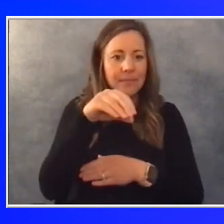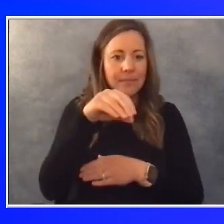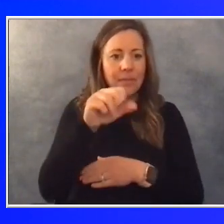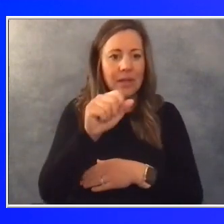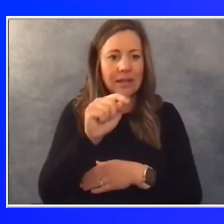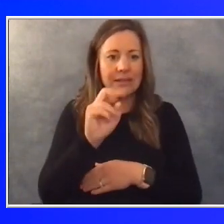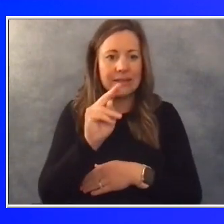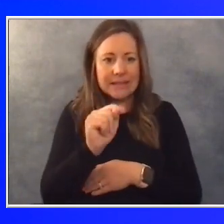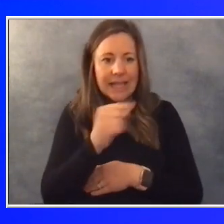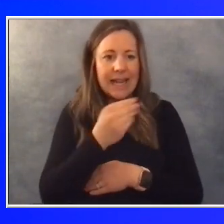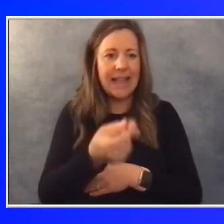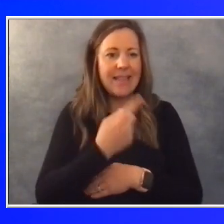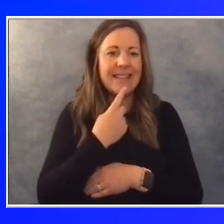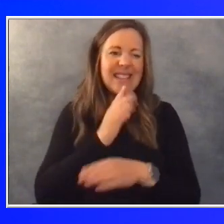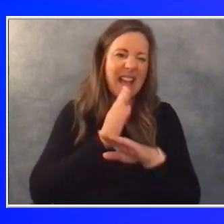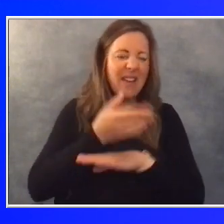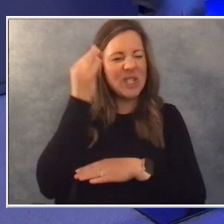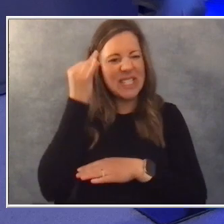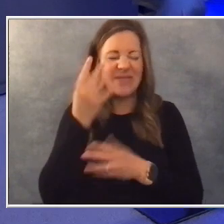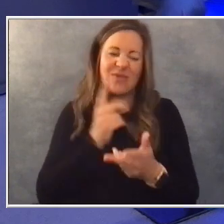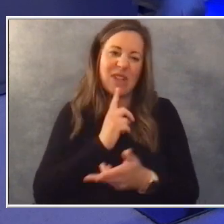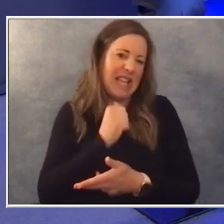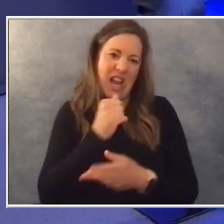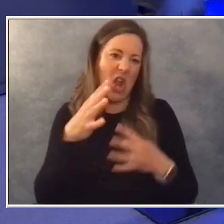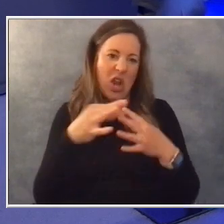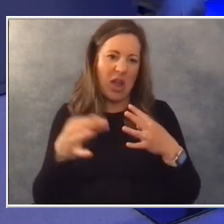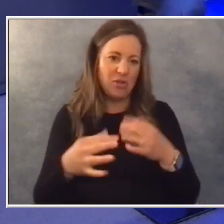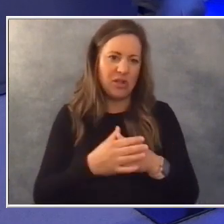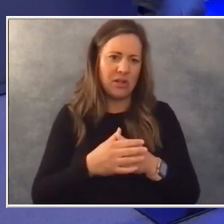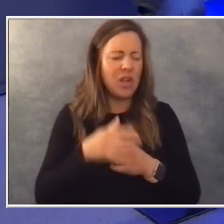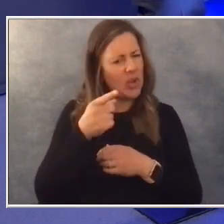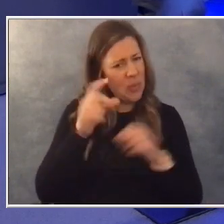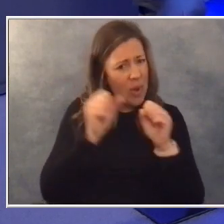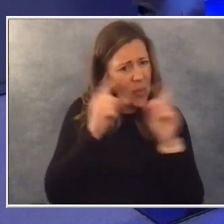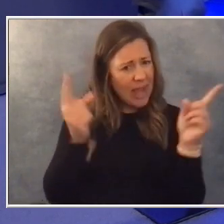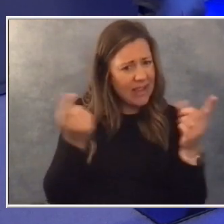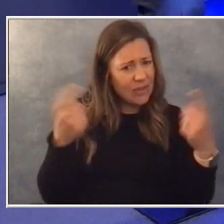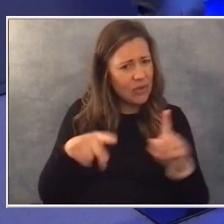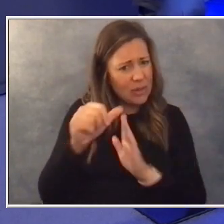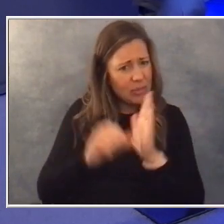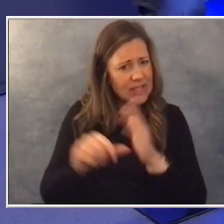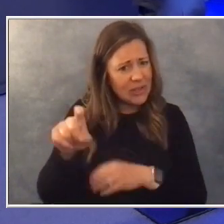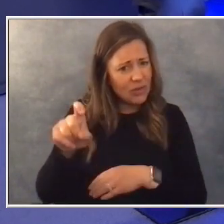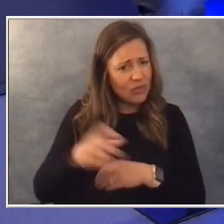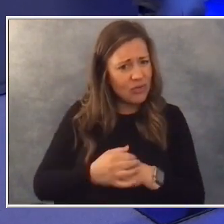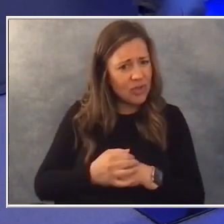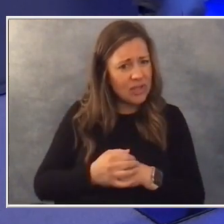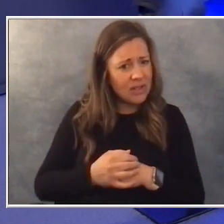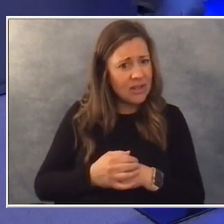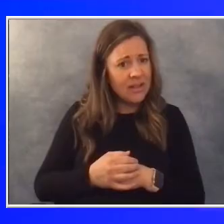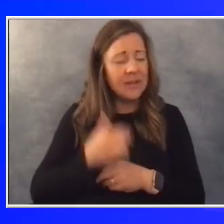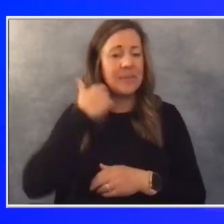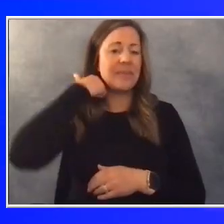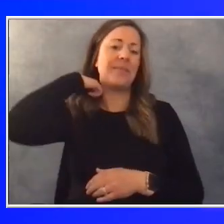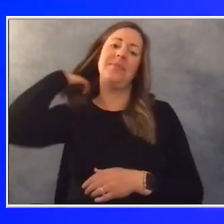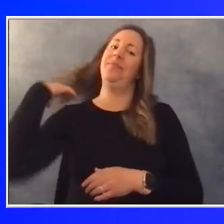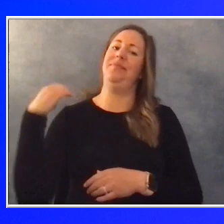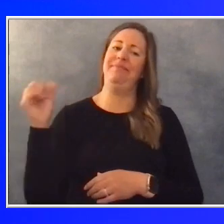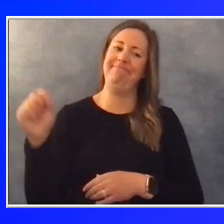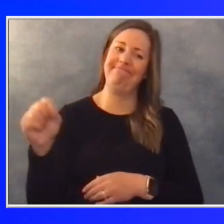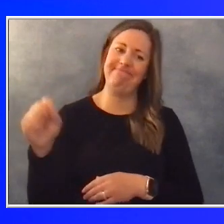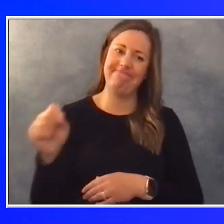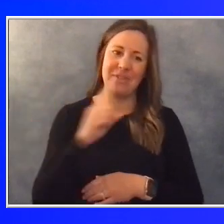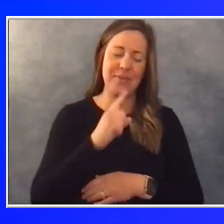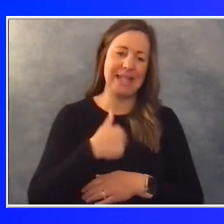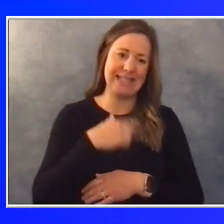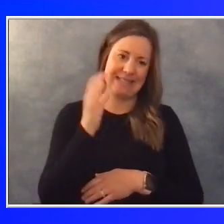their consideration, that it wasn't an option. Were you awake during this procedure? Yeah, yeah. So I have this weird thing where